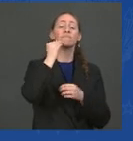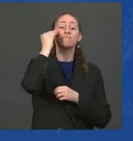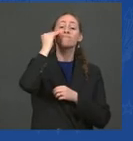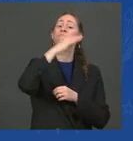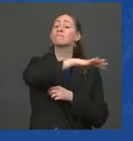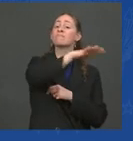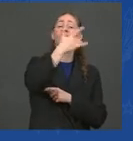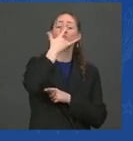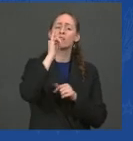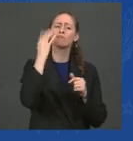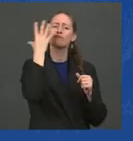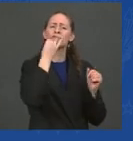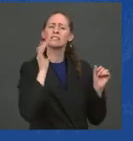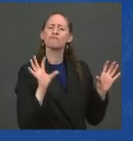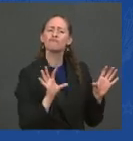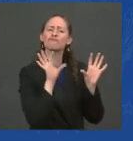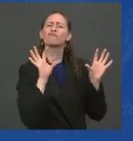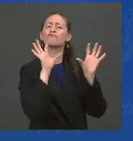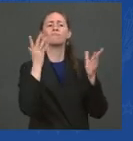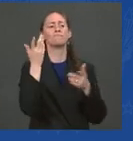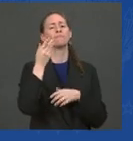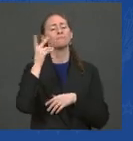People living in there